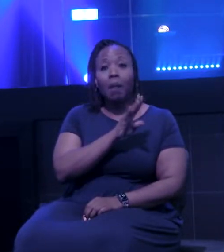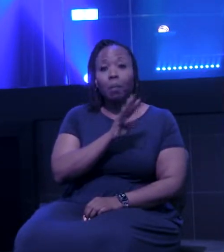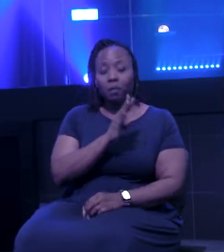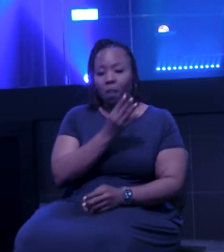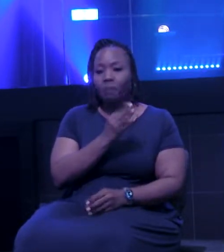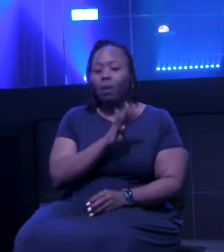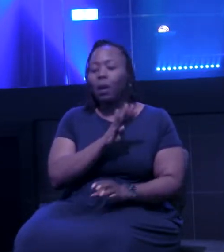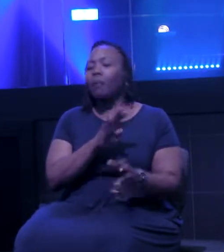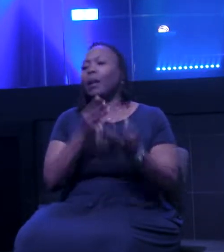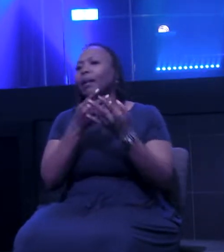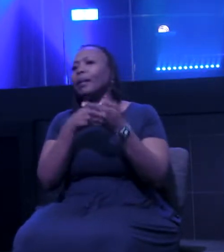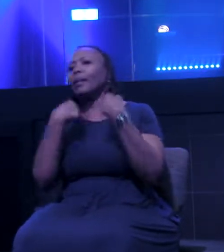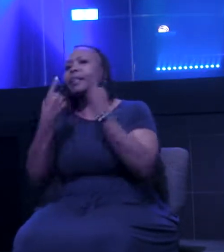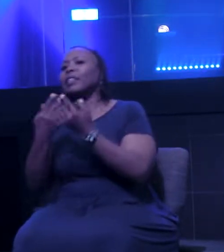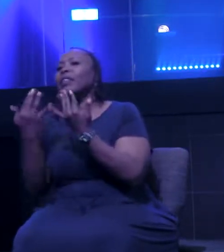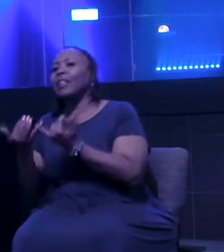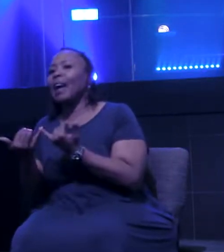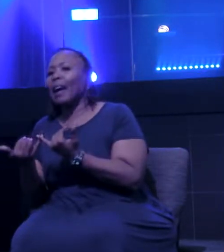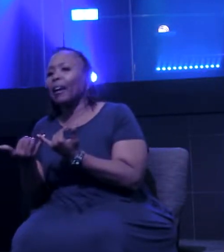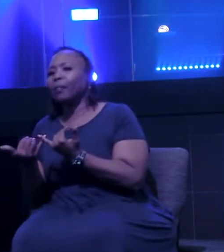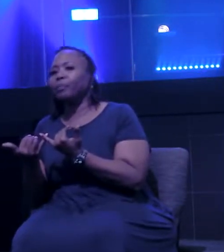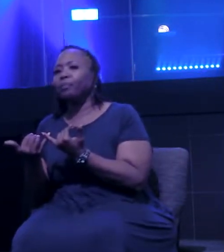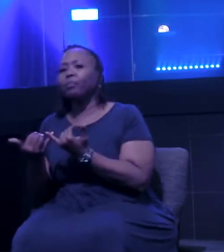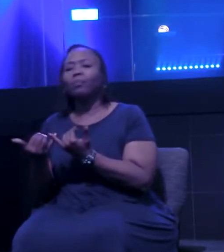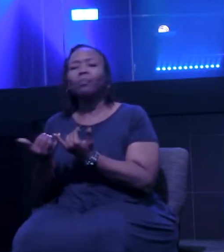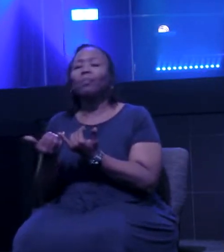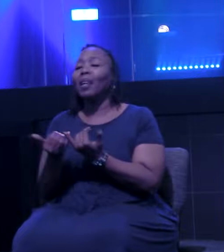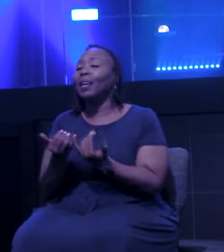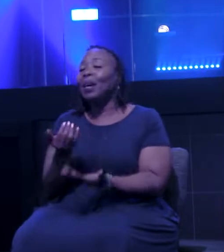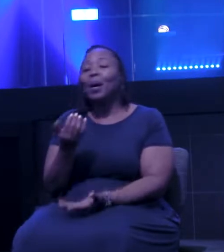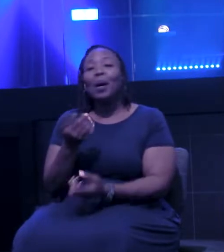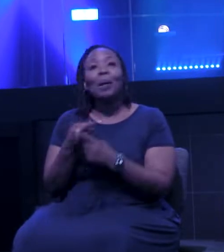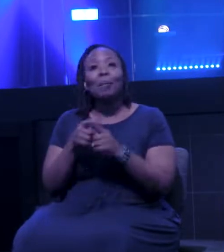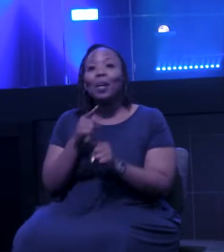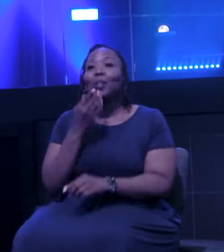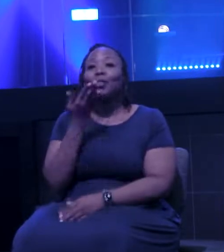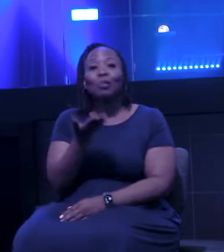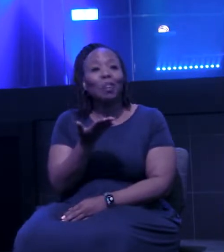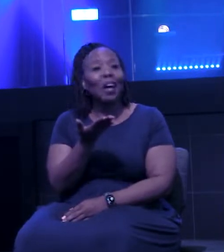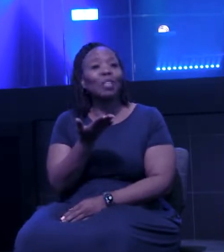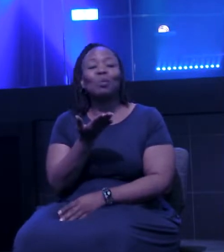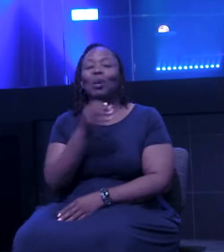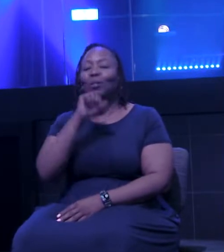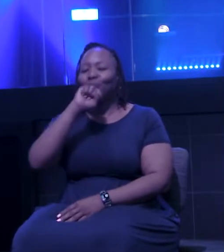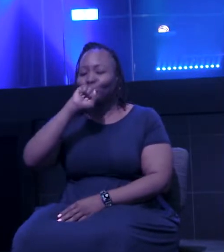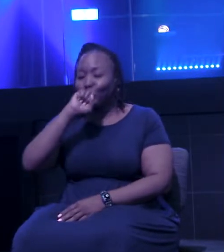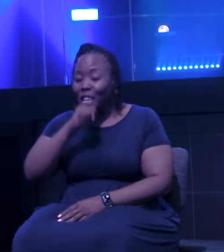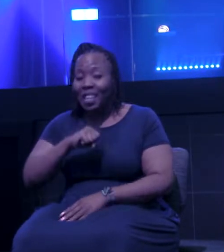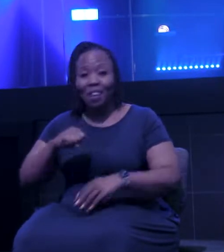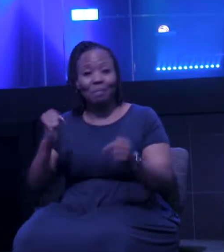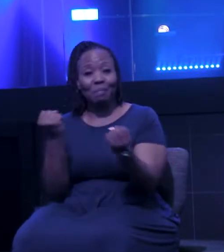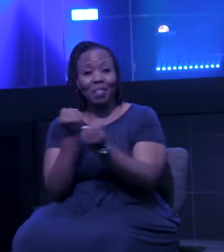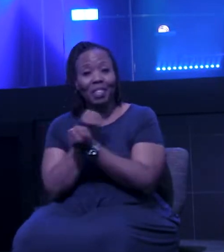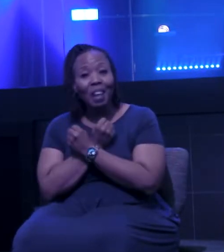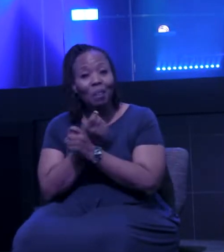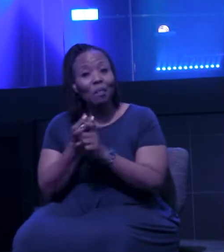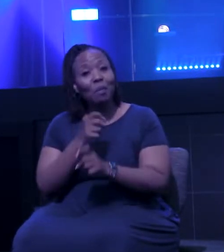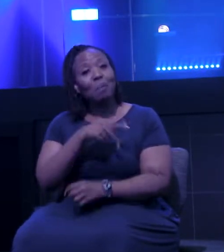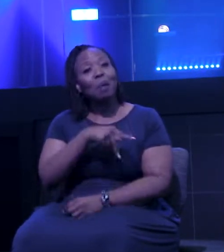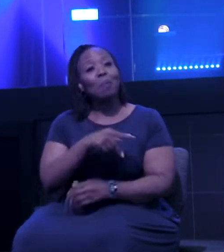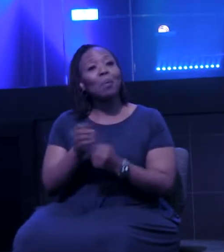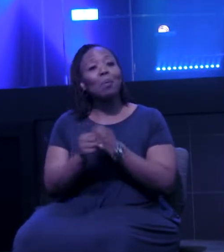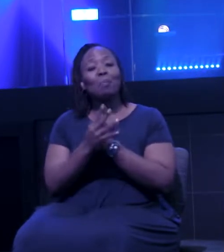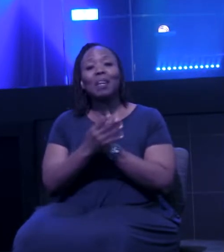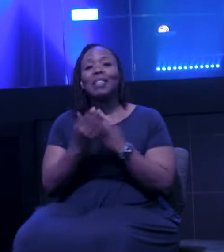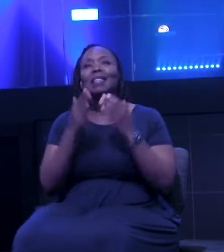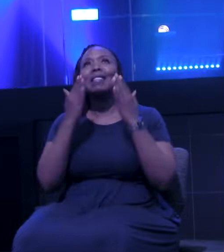this process. You guys are going to absolutely love our campus pastor for Pompano Beach. He's such a great